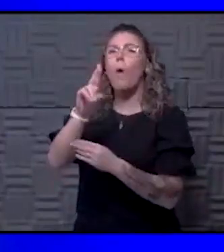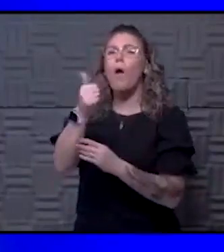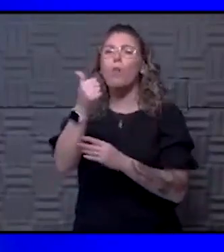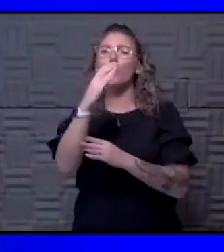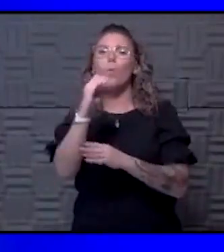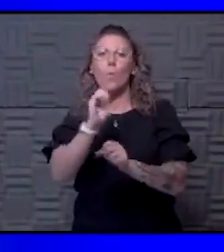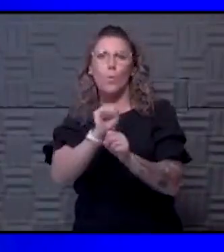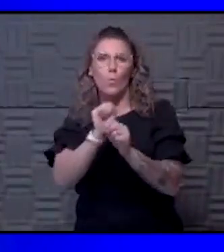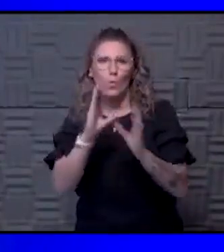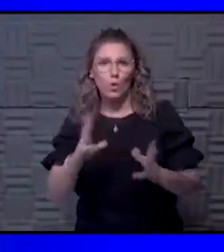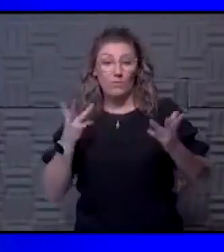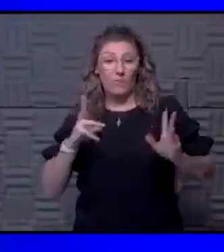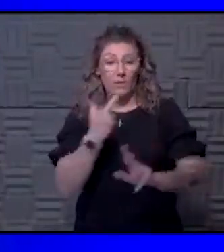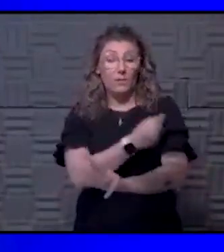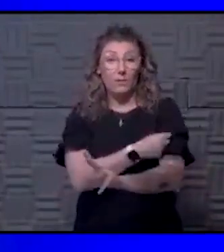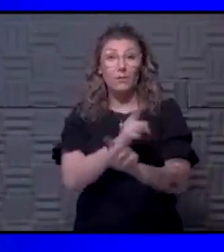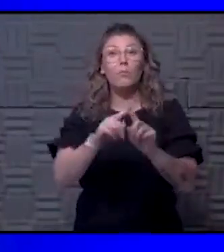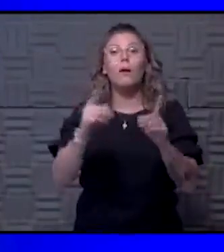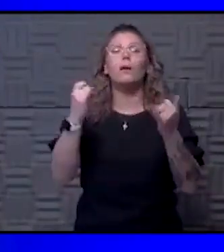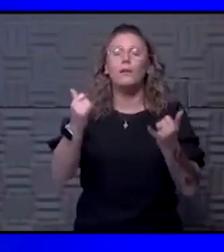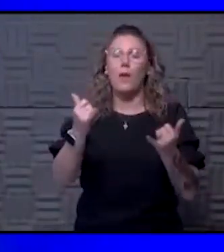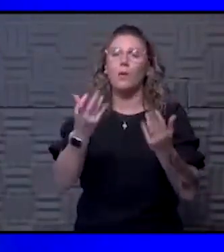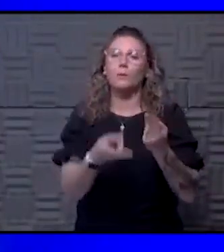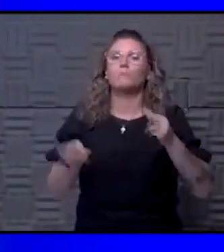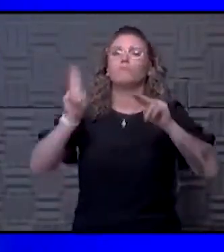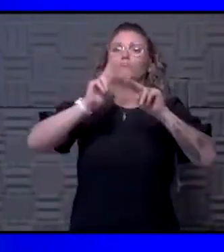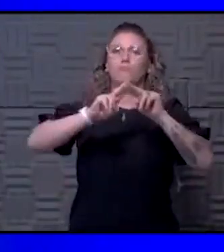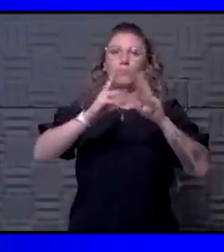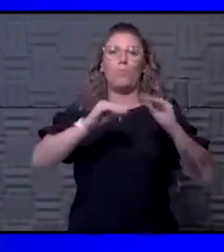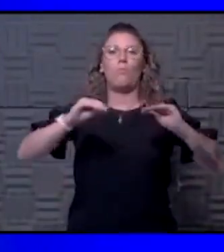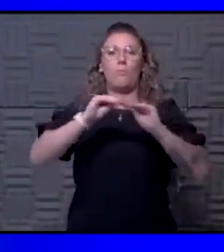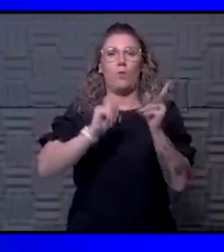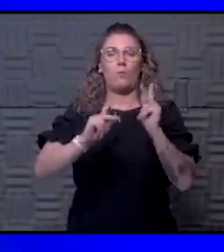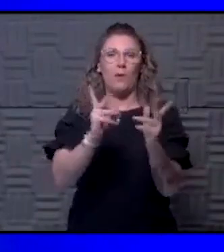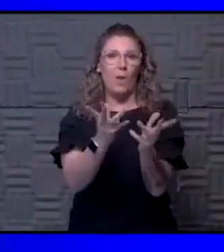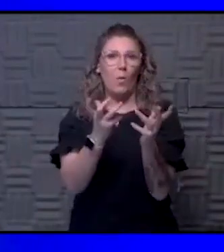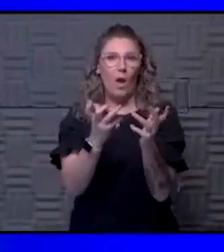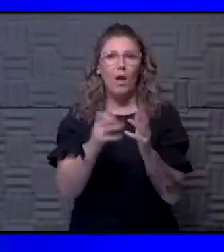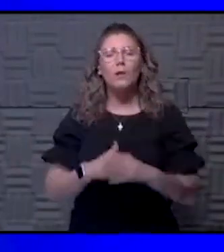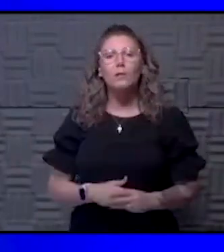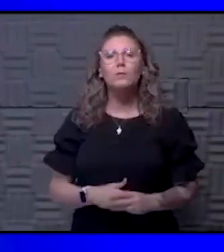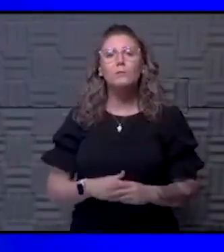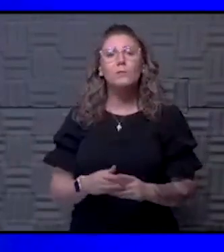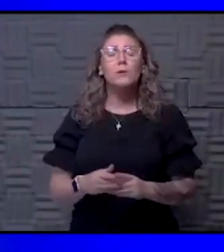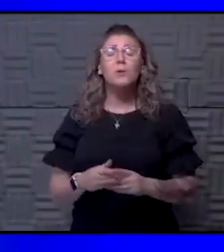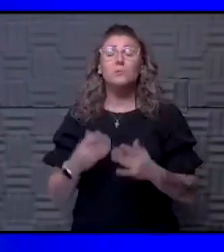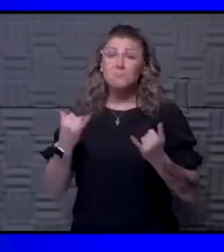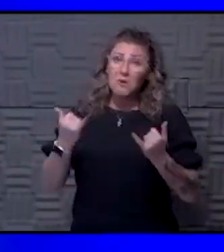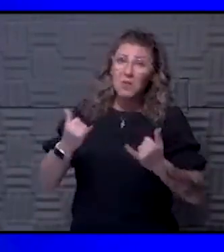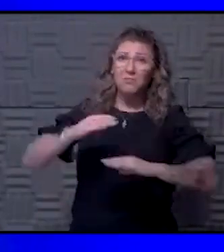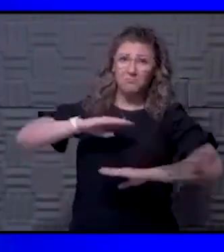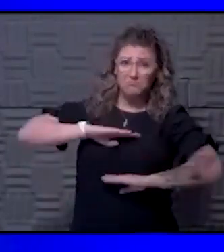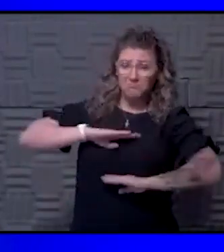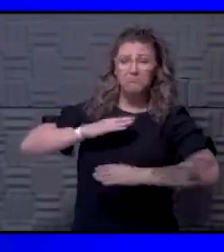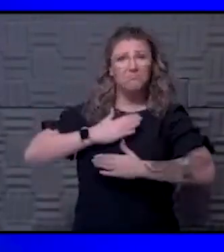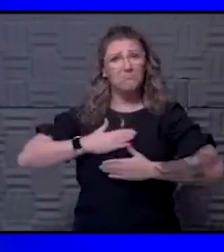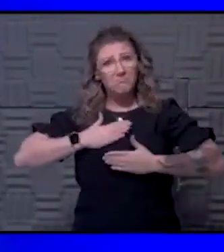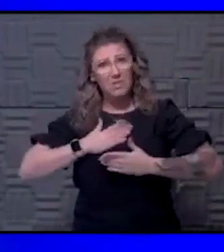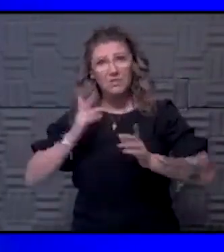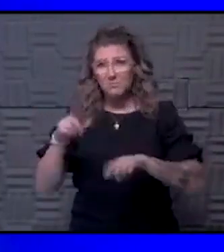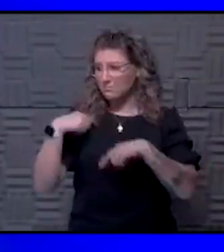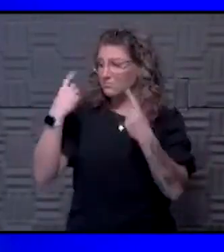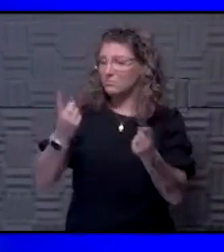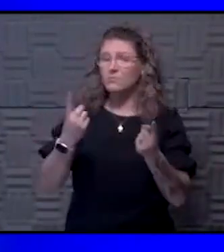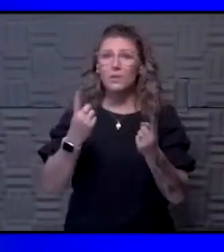vaccine. And now we've seen a lot greater uptake. So I think we're pretty pleased with how things are going. I think we are at